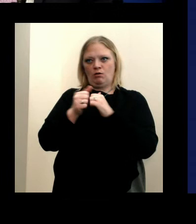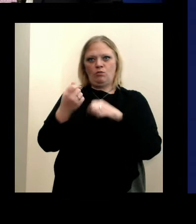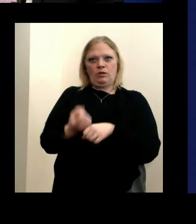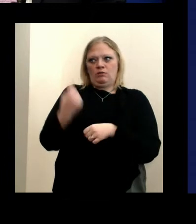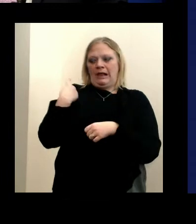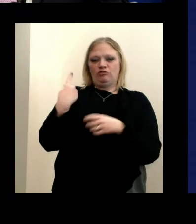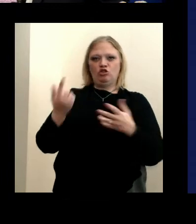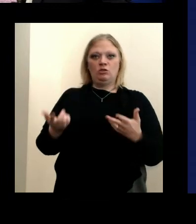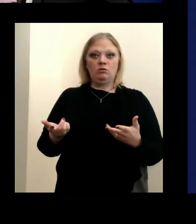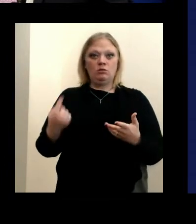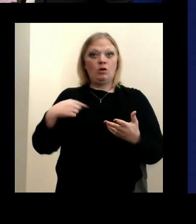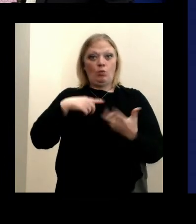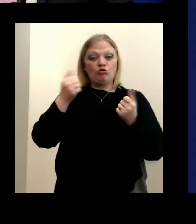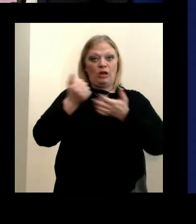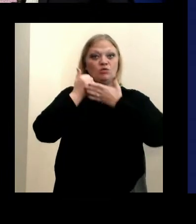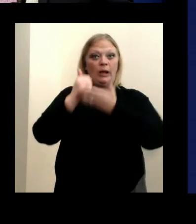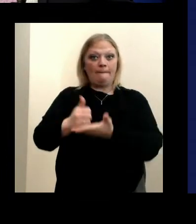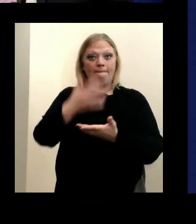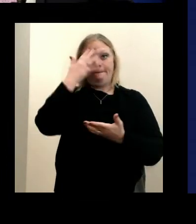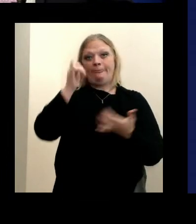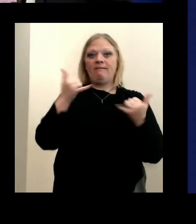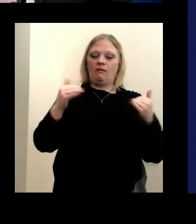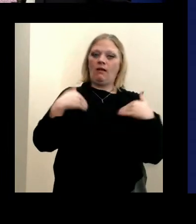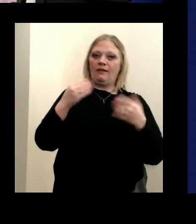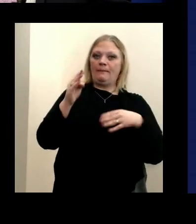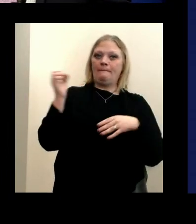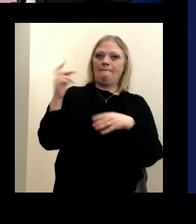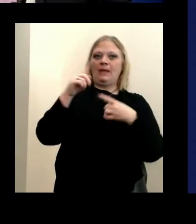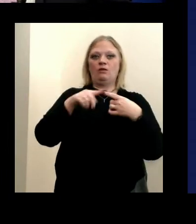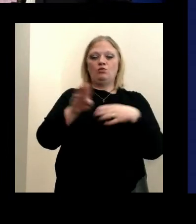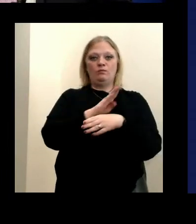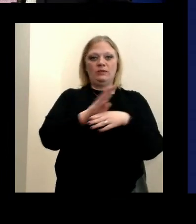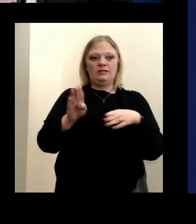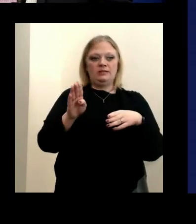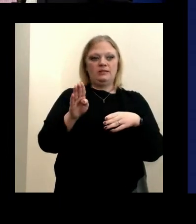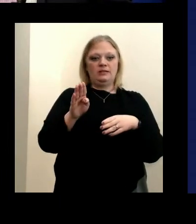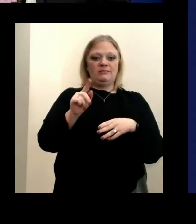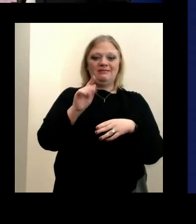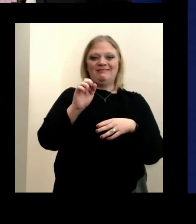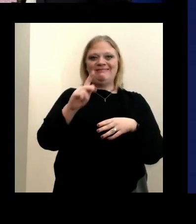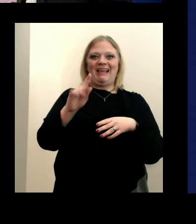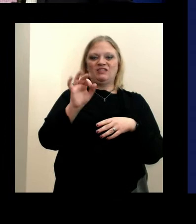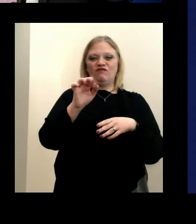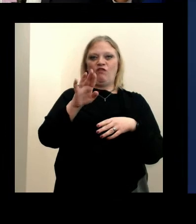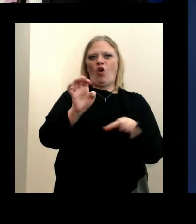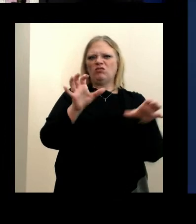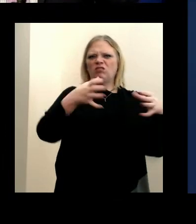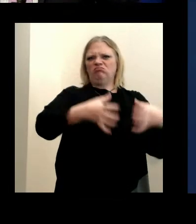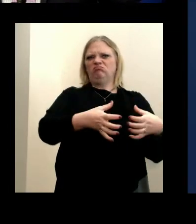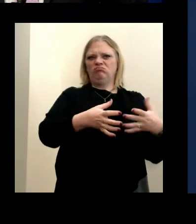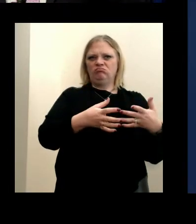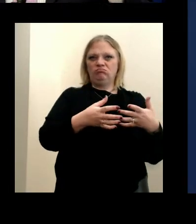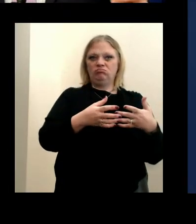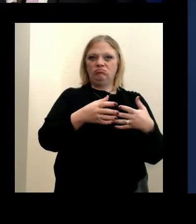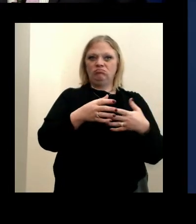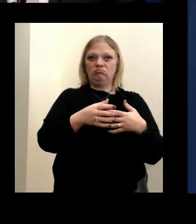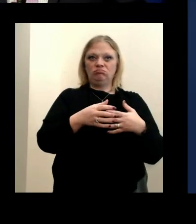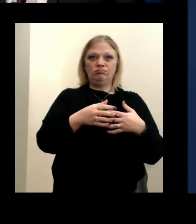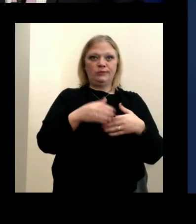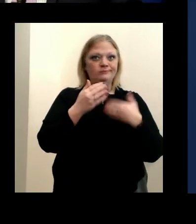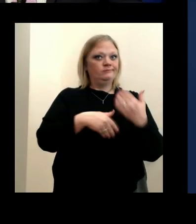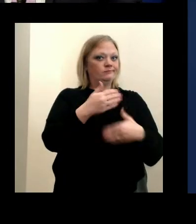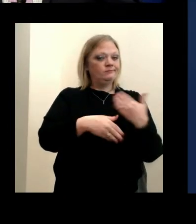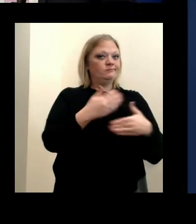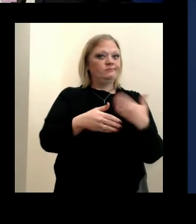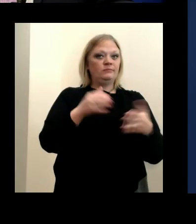all. And that's why we still have our Back to Business task force in place, working to address the needs of the greater community. The Erie County